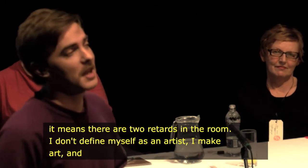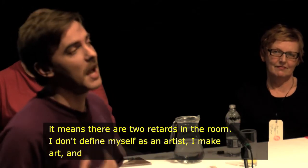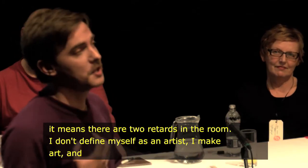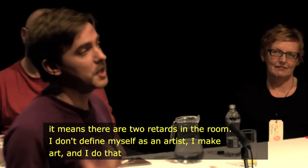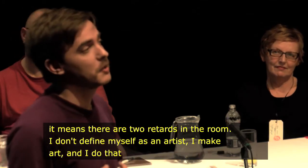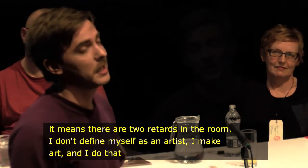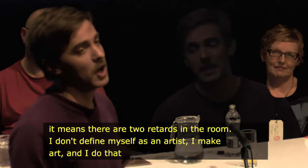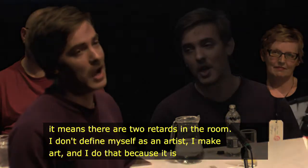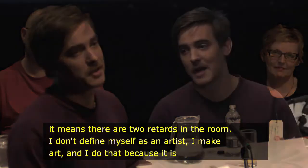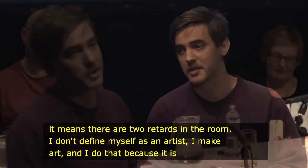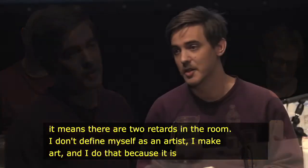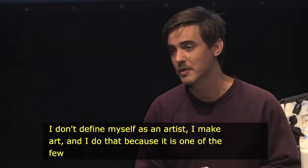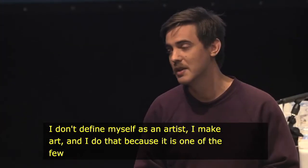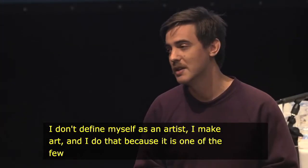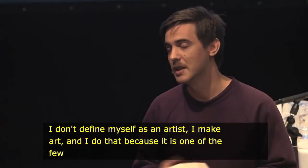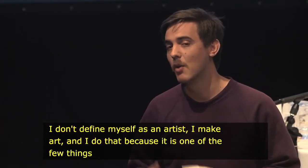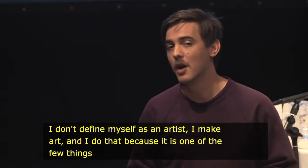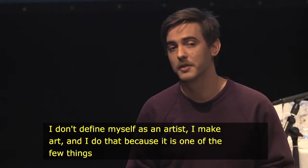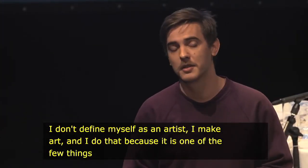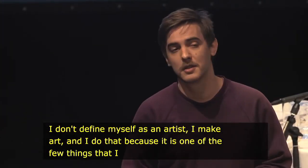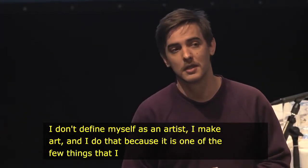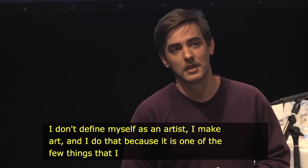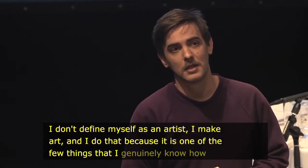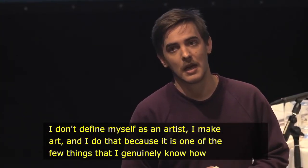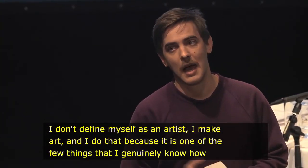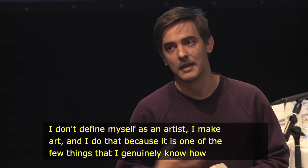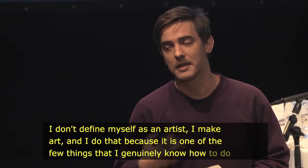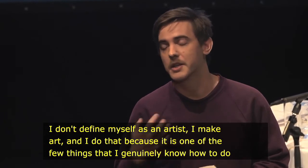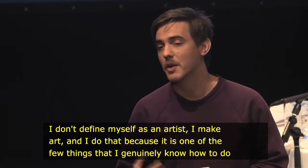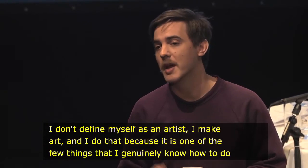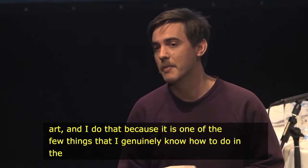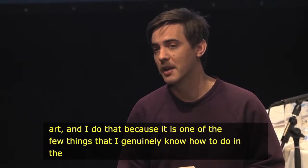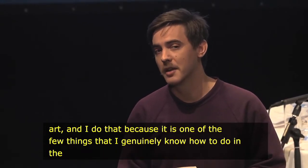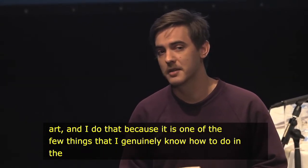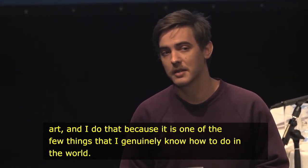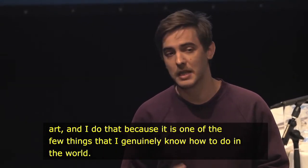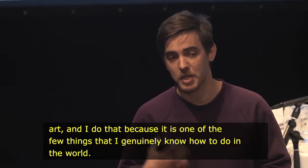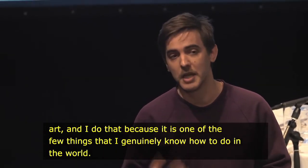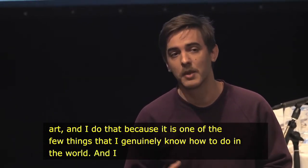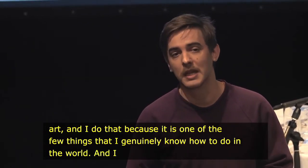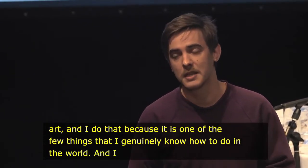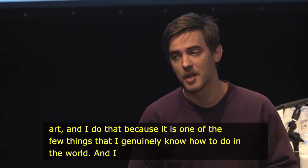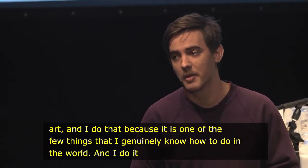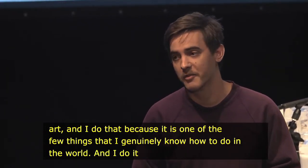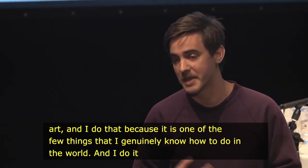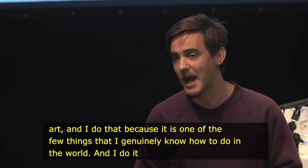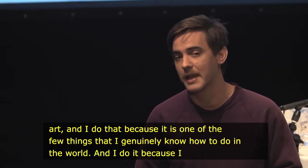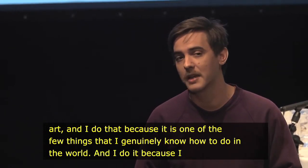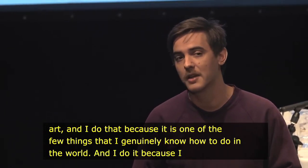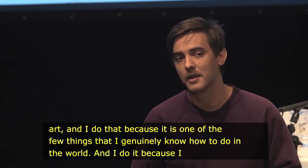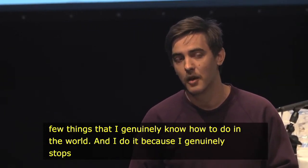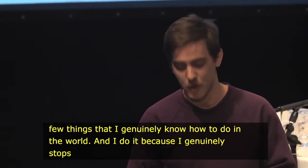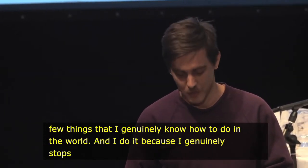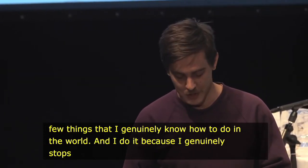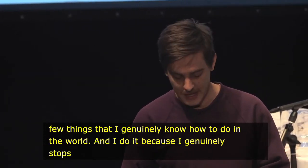few things that I genuinely know how to do in the world. And I do it because it genuinely has stopped me from